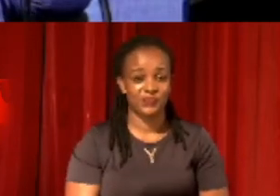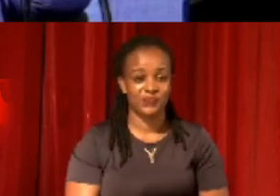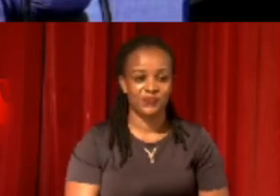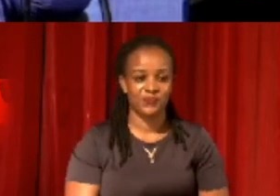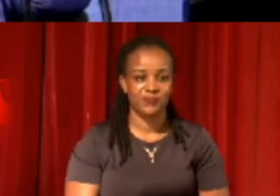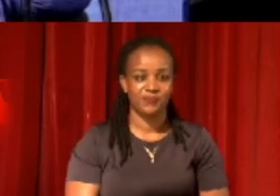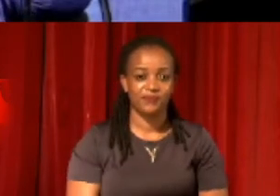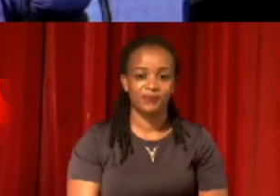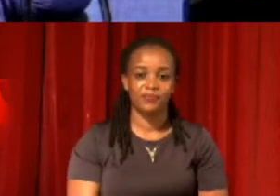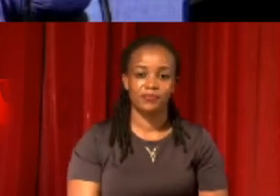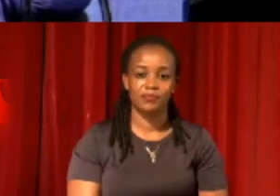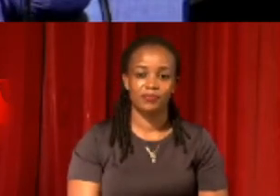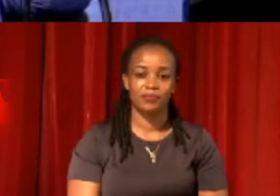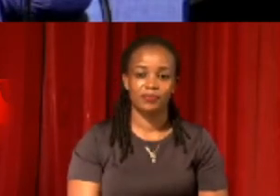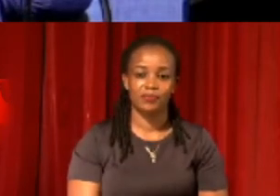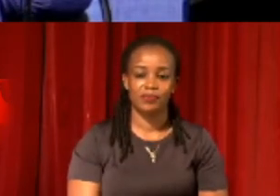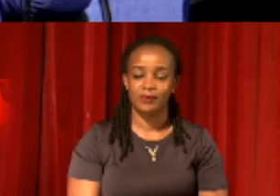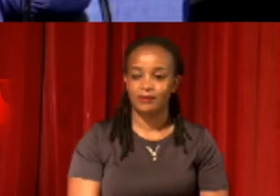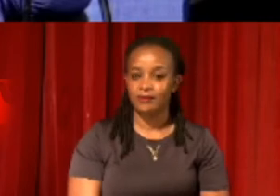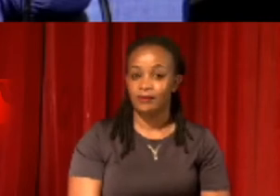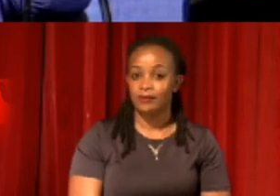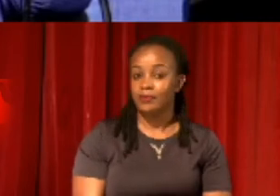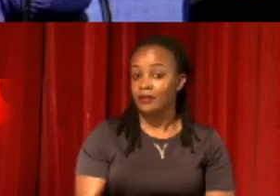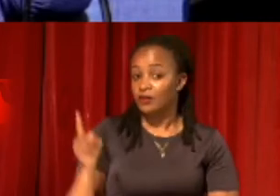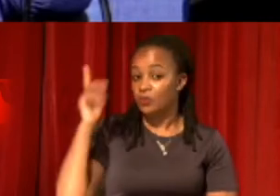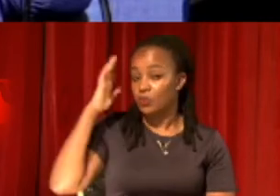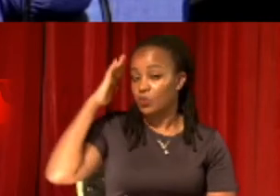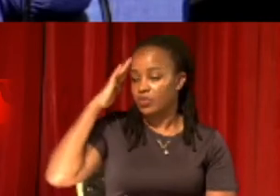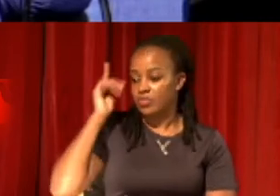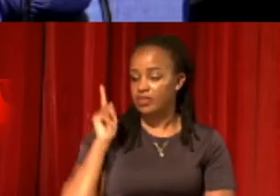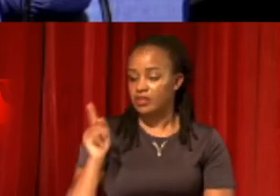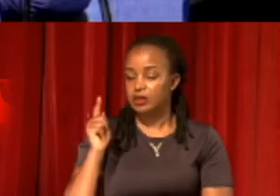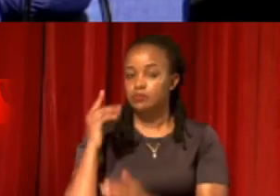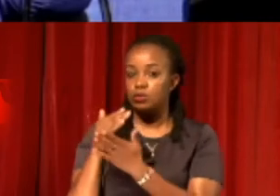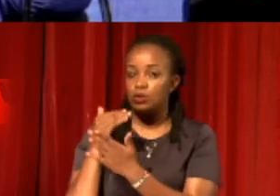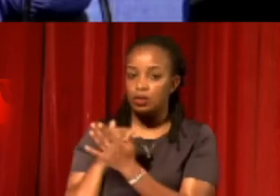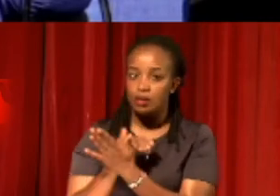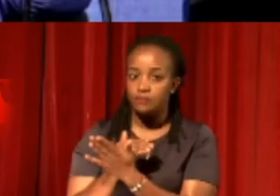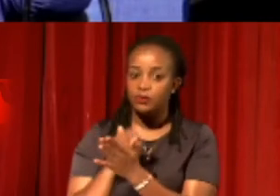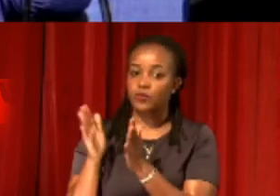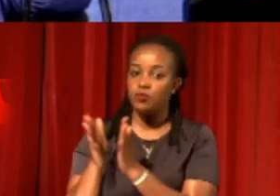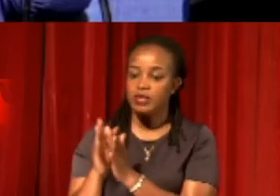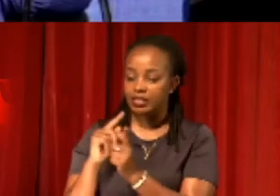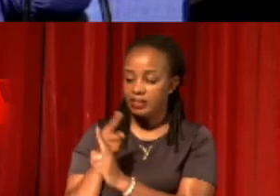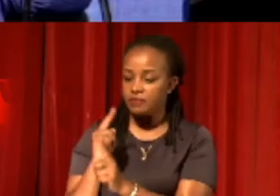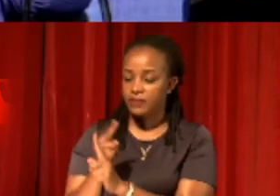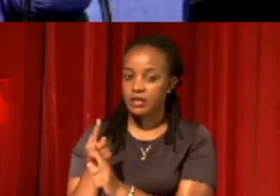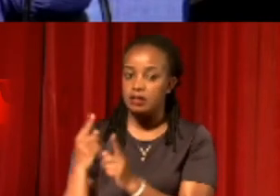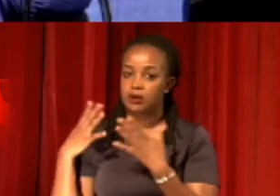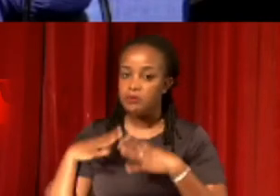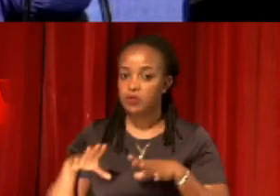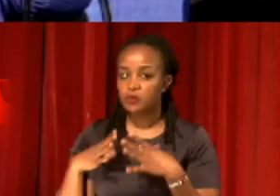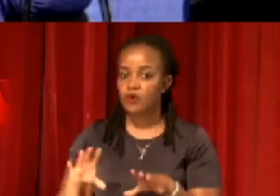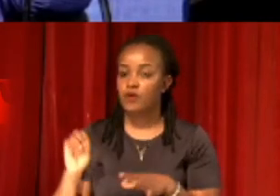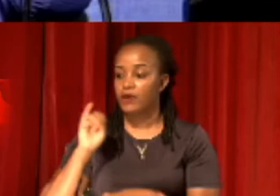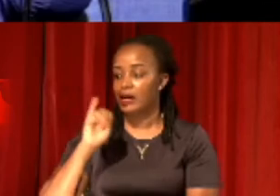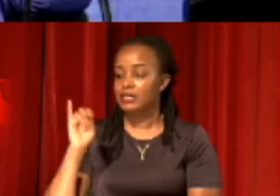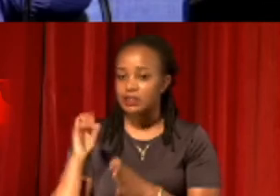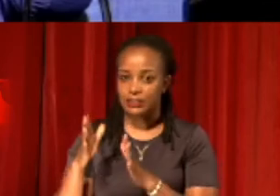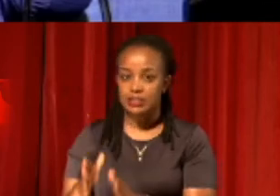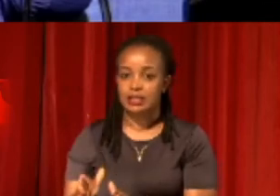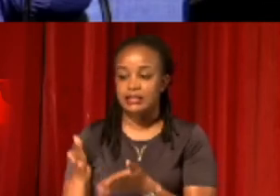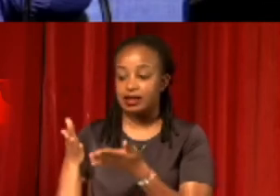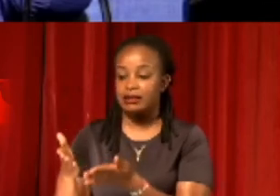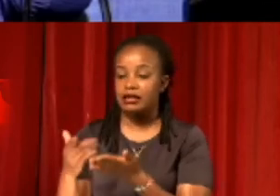Yeah. you know, this program with this number of artists is obviously the conversation. And allow me to just go